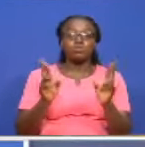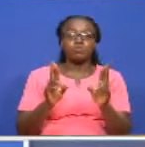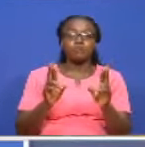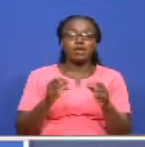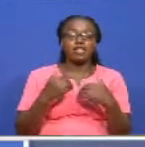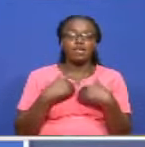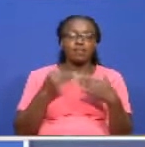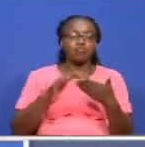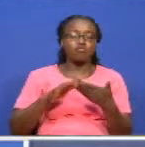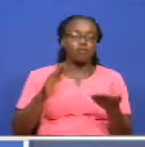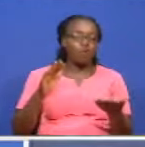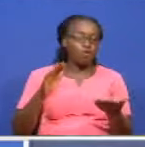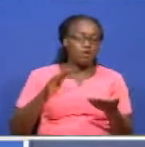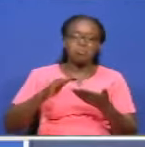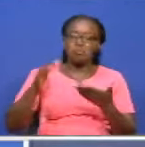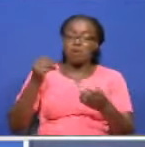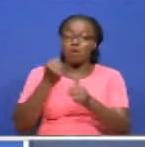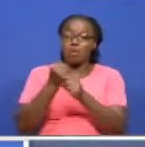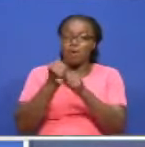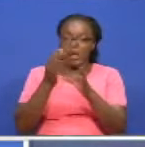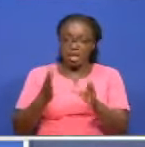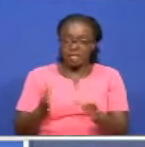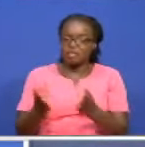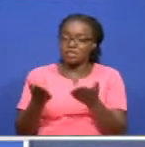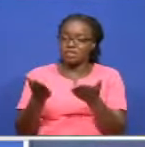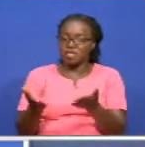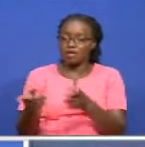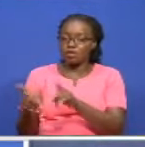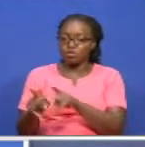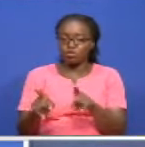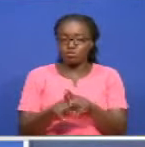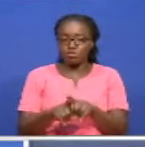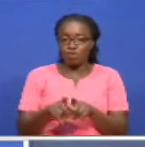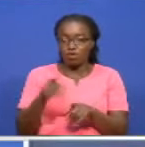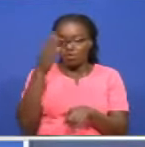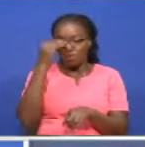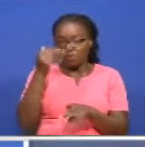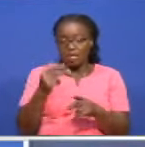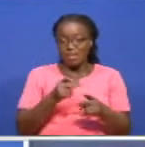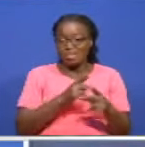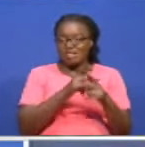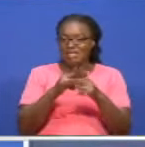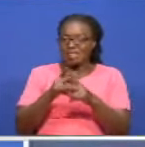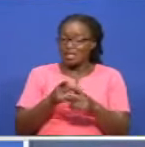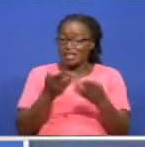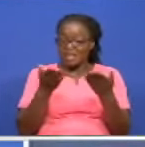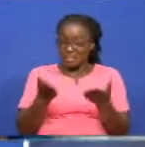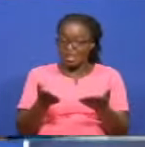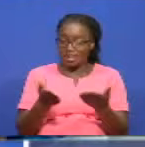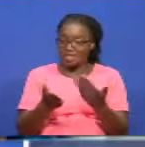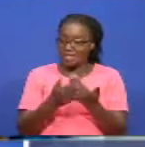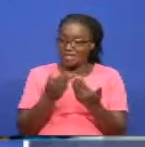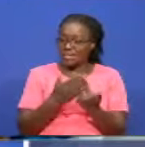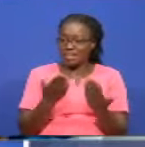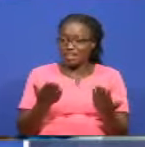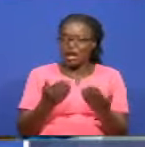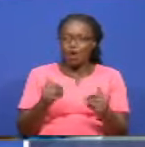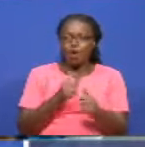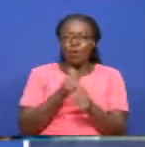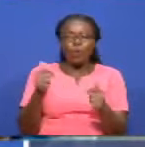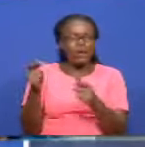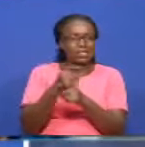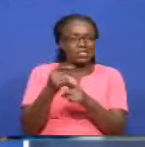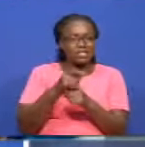and more staff on board as well, because the care of these patients also requires well-trained nurses,